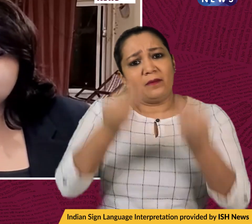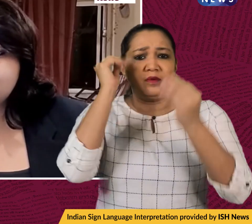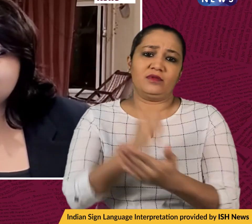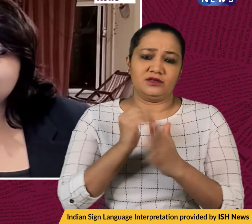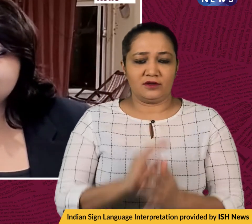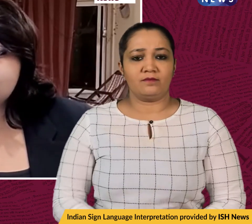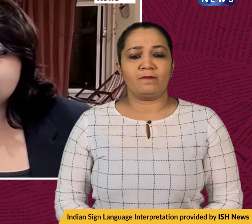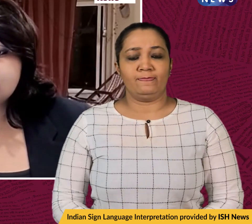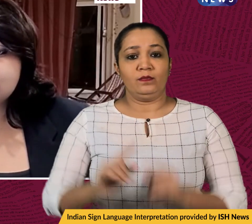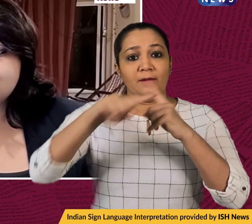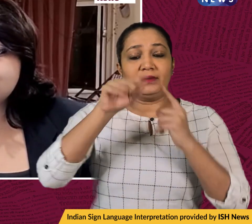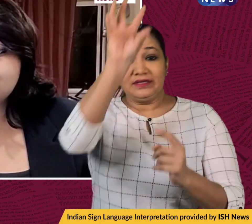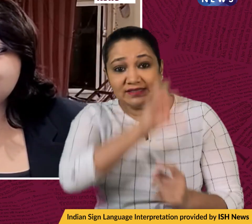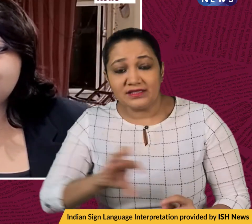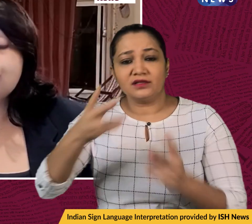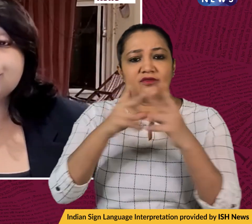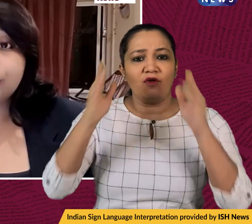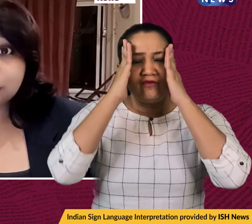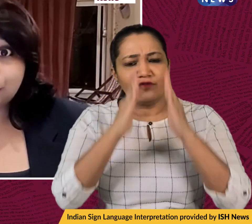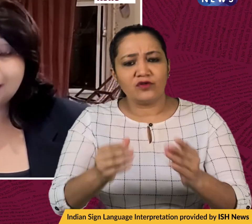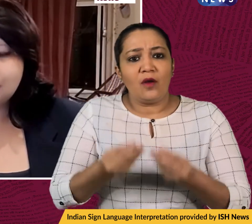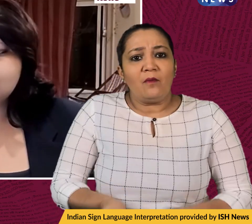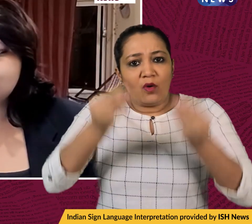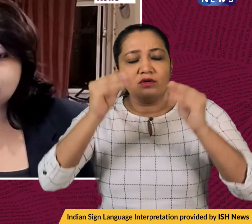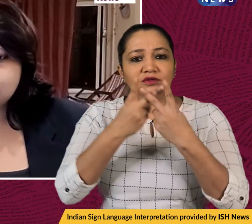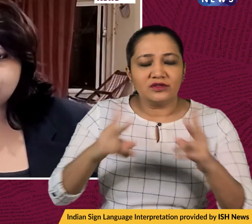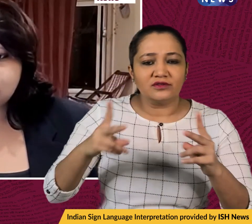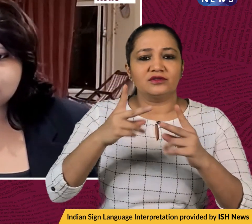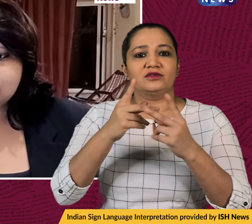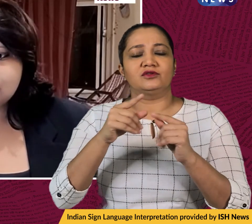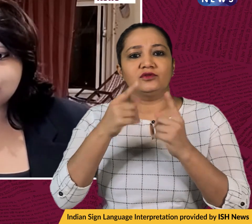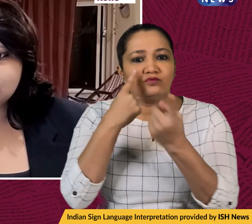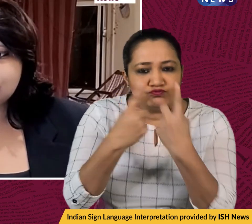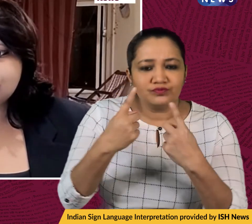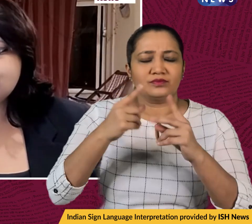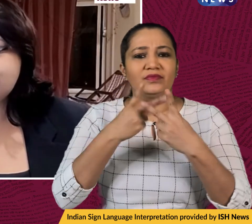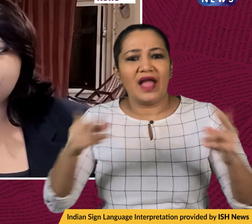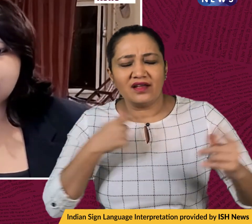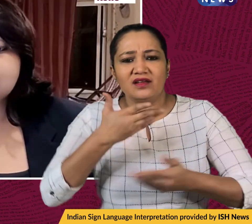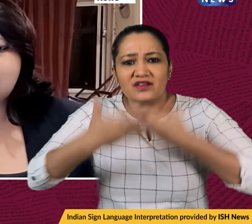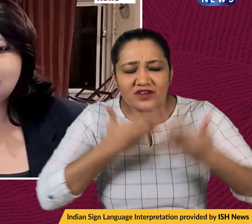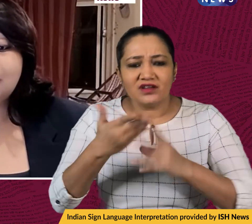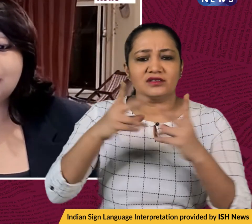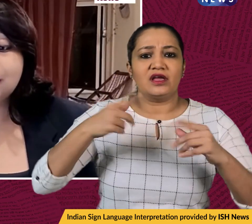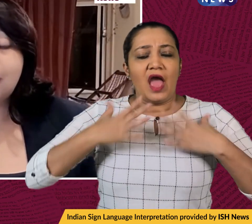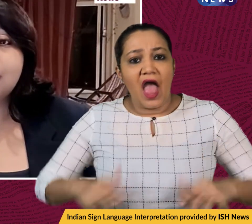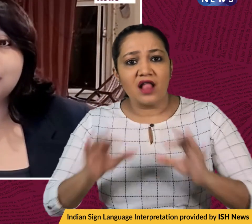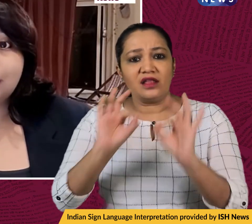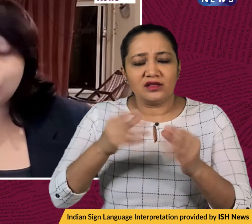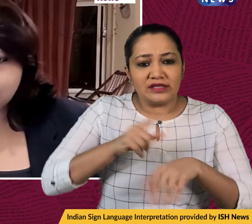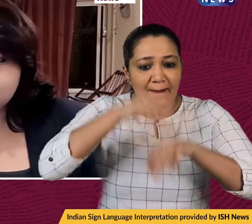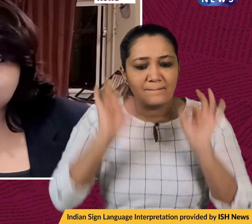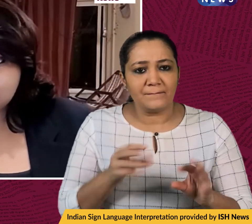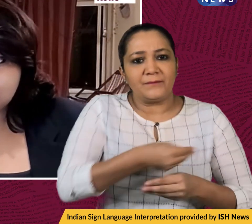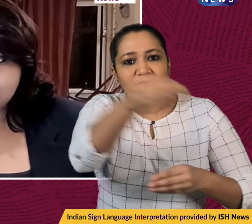improvement. Now, he also asked states to focus on expanding the reach of teleconsultation services to provide timely healthcare.